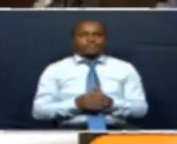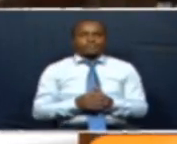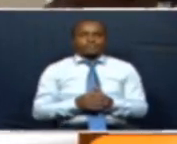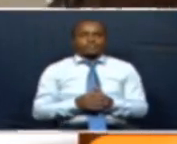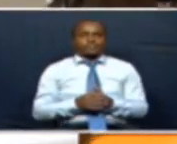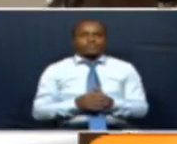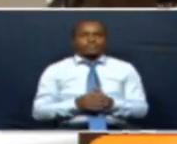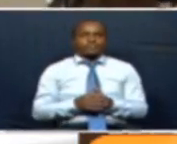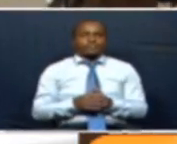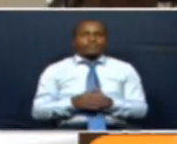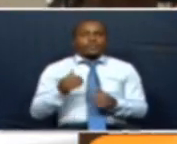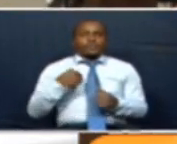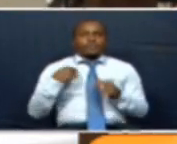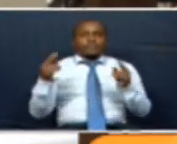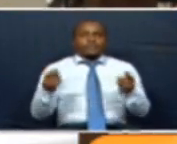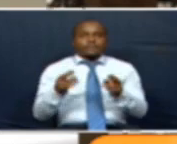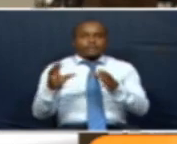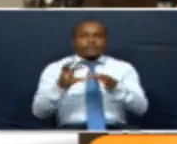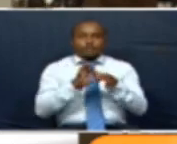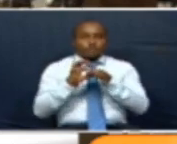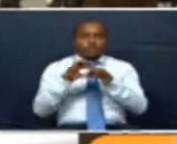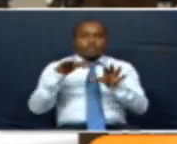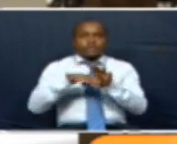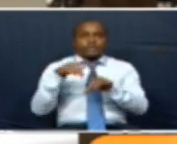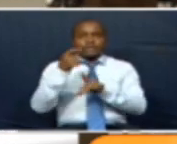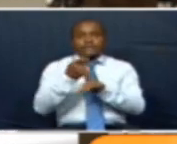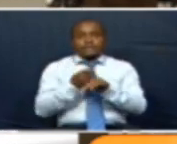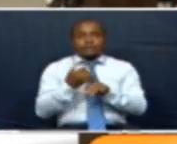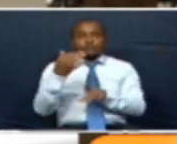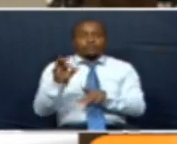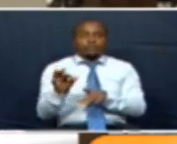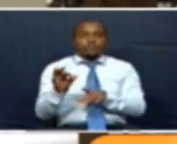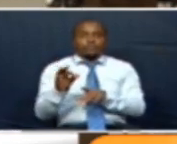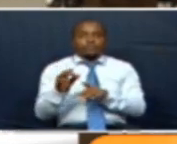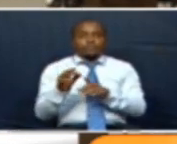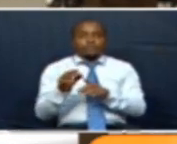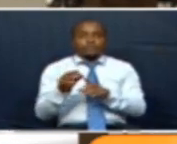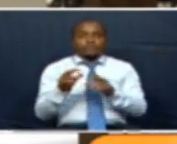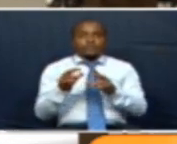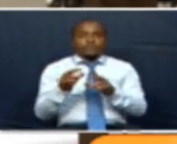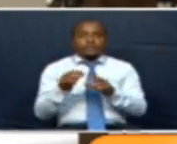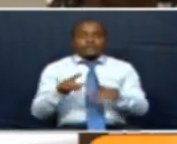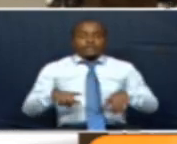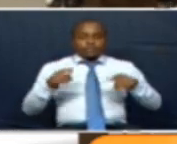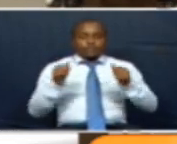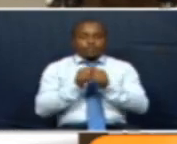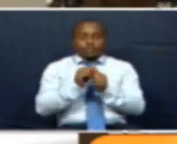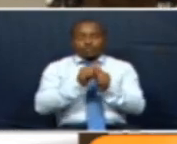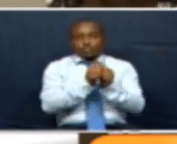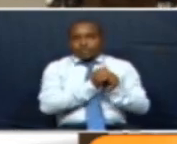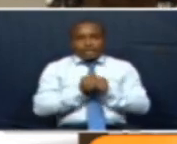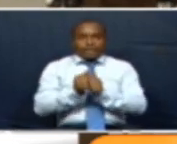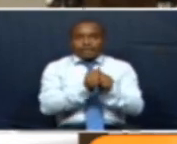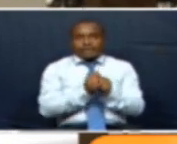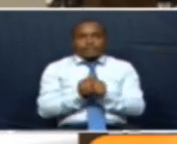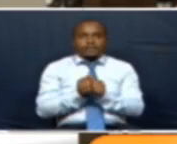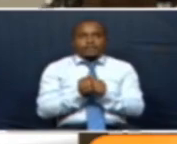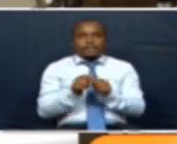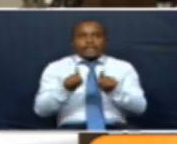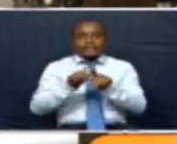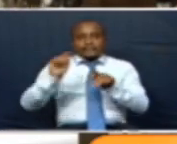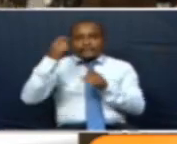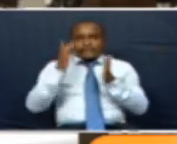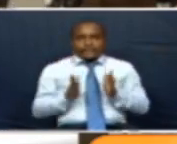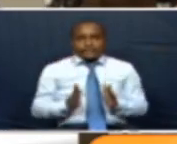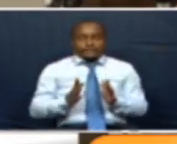temporary cohesion in terms of peace coexistence by Kenyans